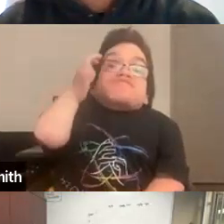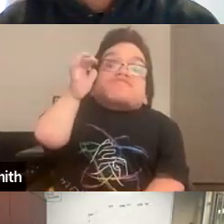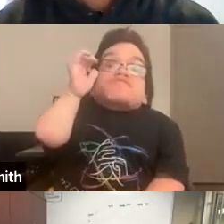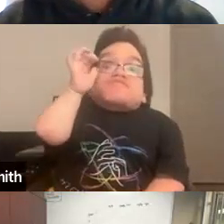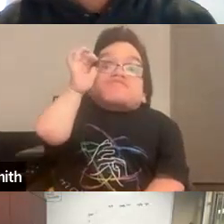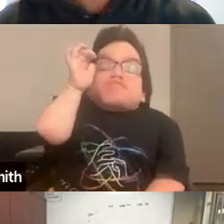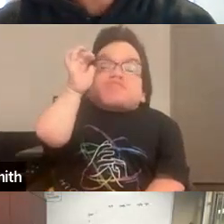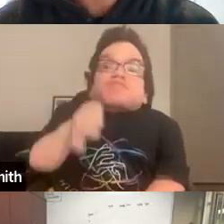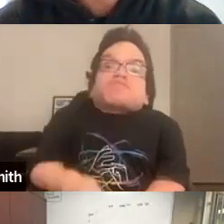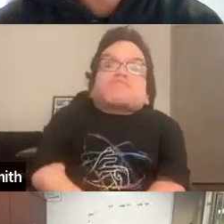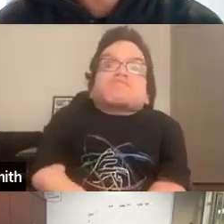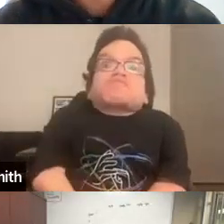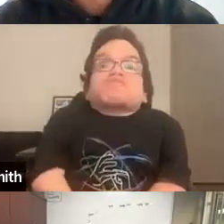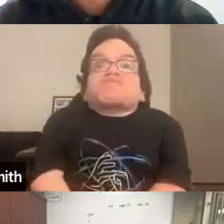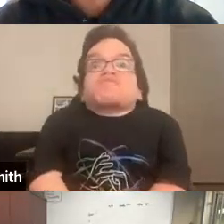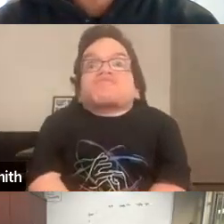Yeah, so